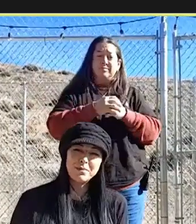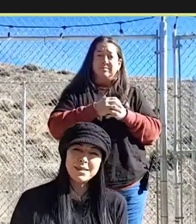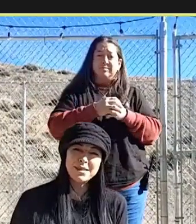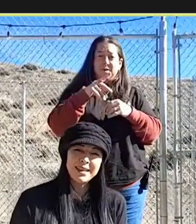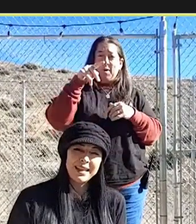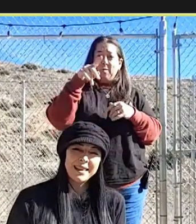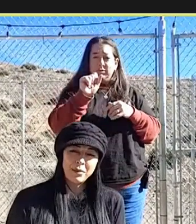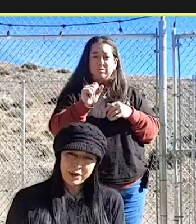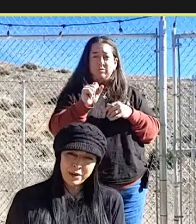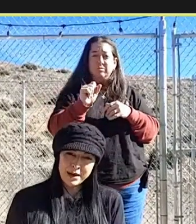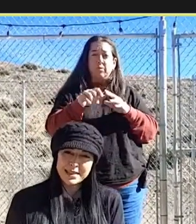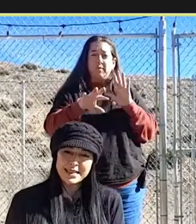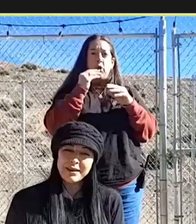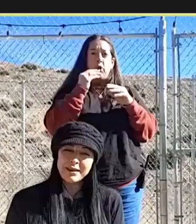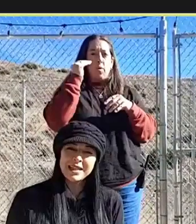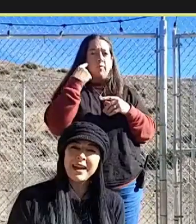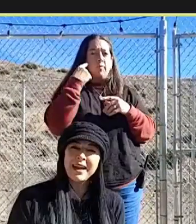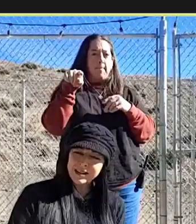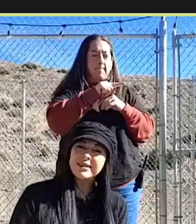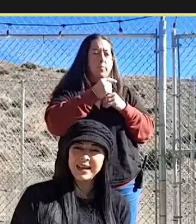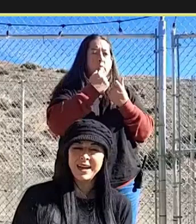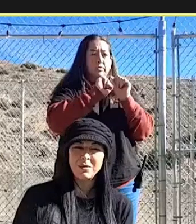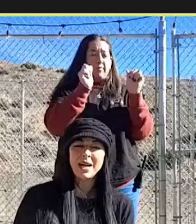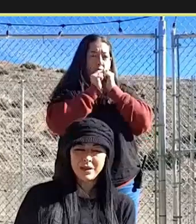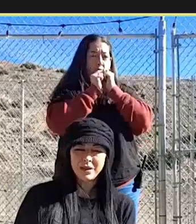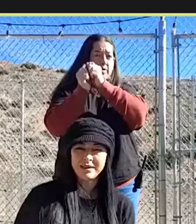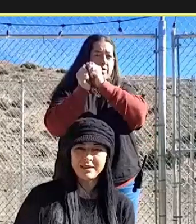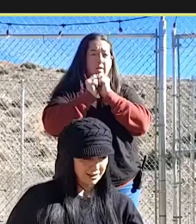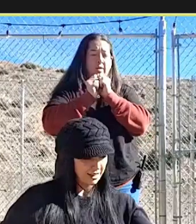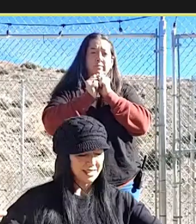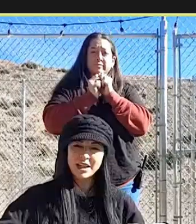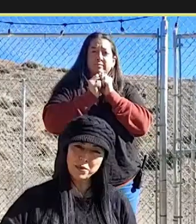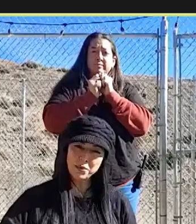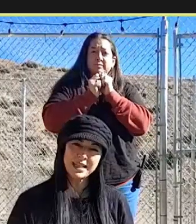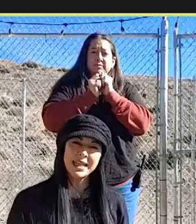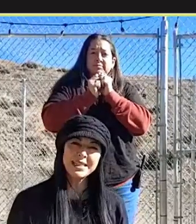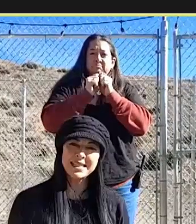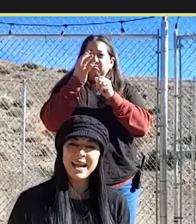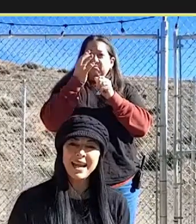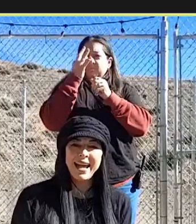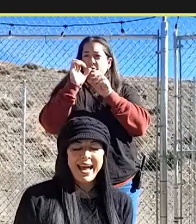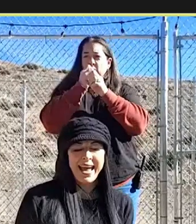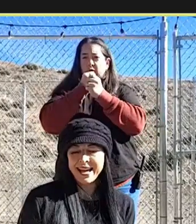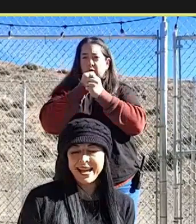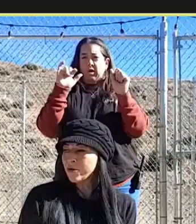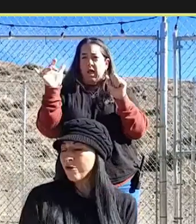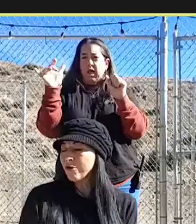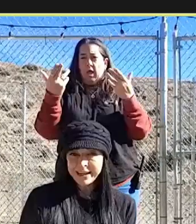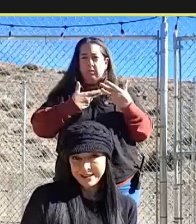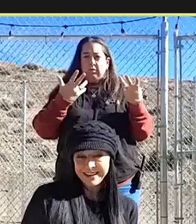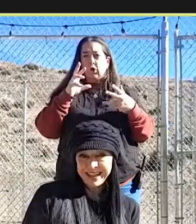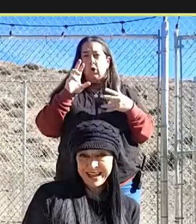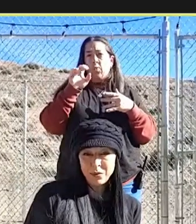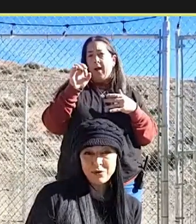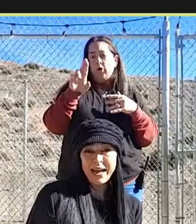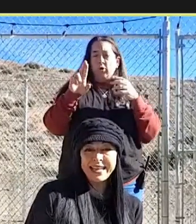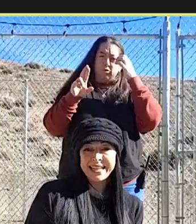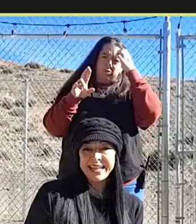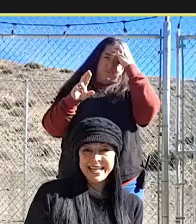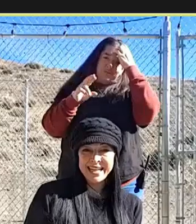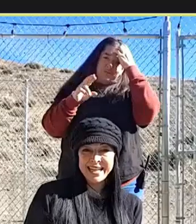108 pups that we were able to save together, a couple sanctuaries like us.